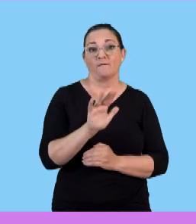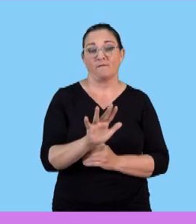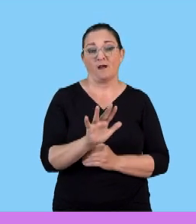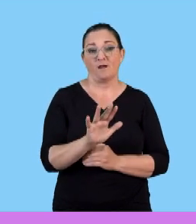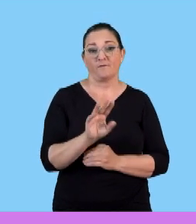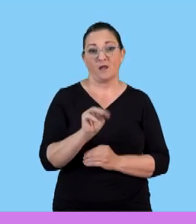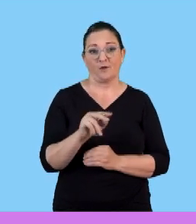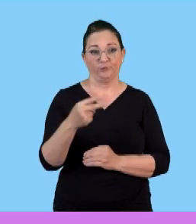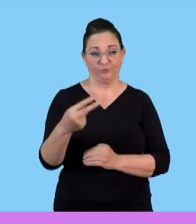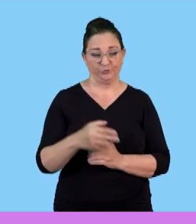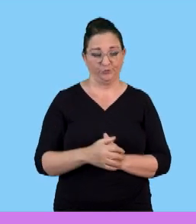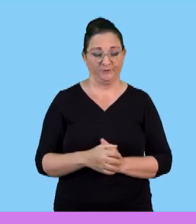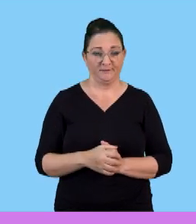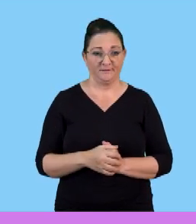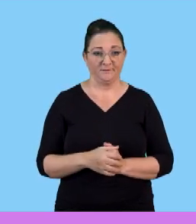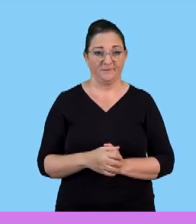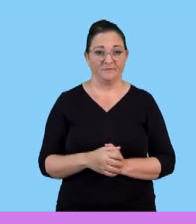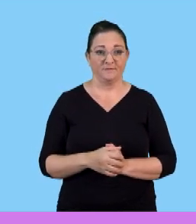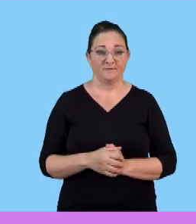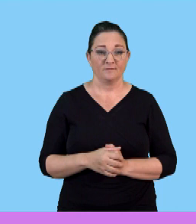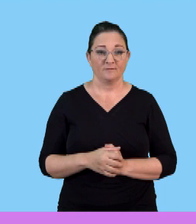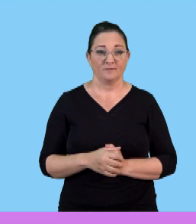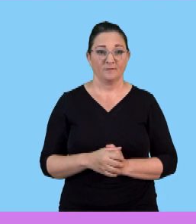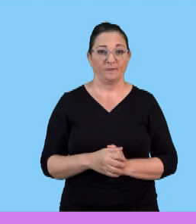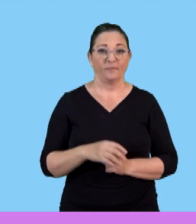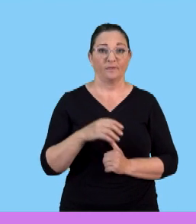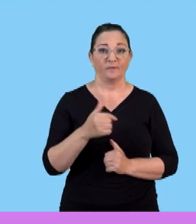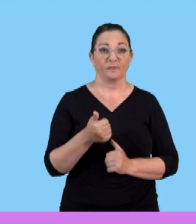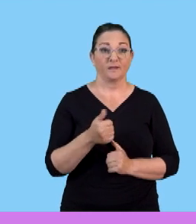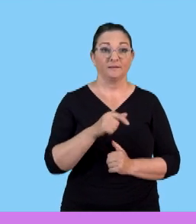is 1.75 meters, and remember to